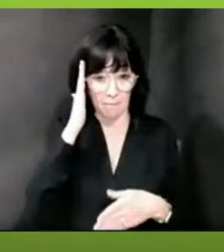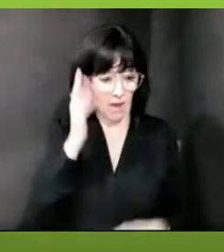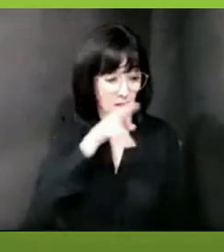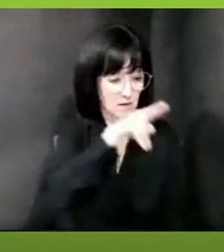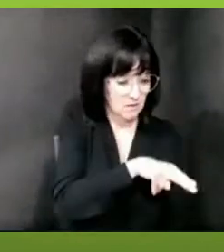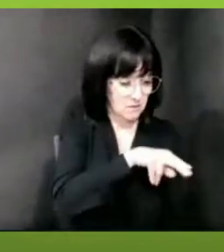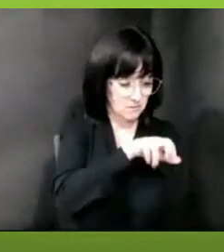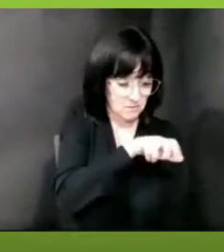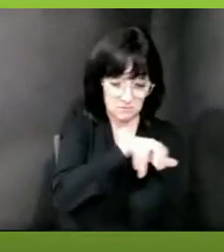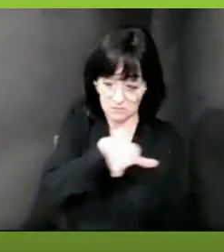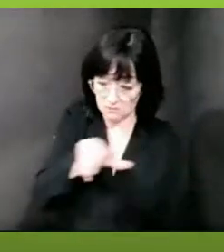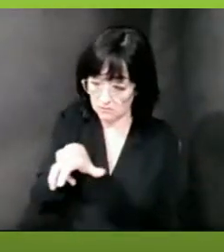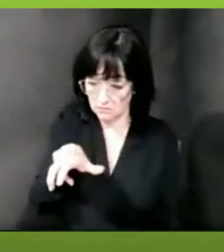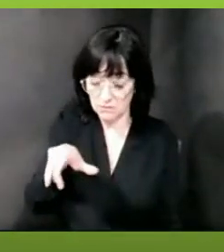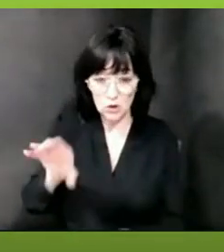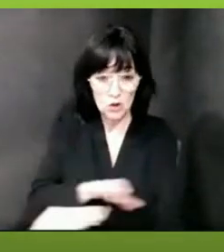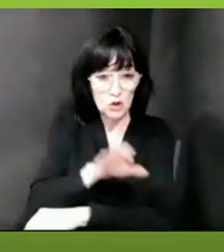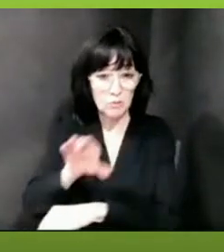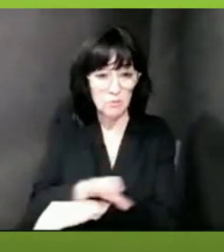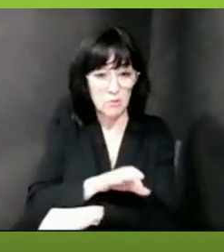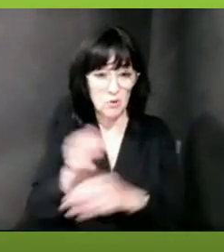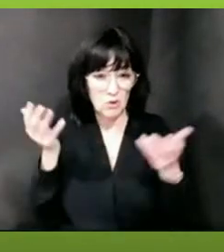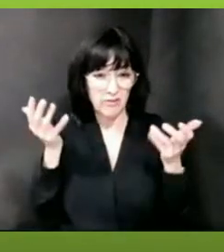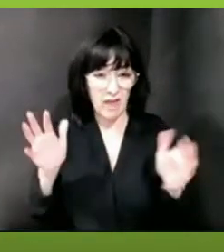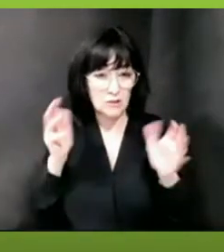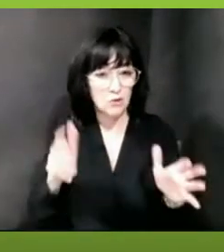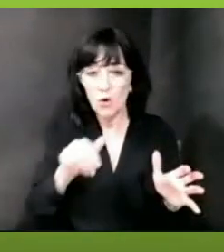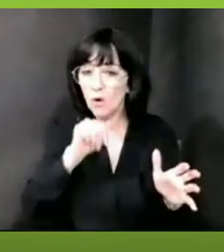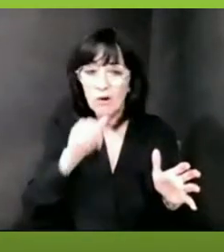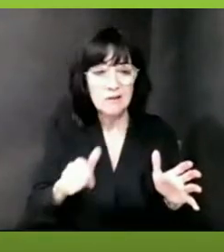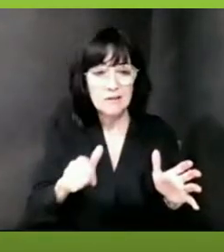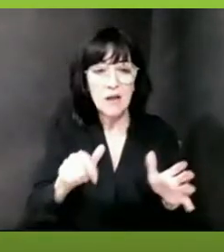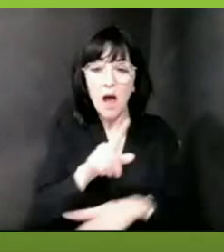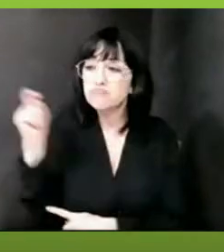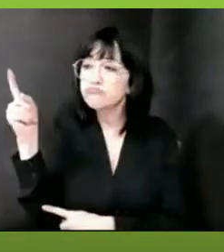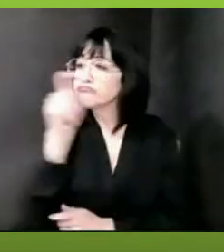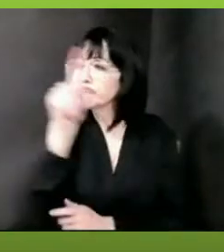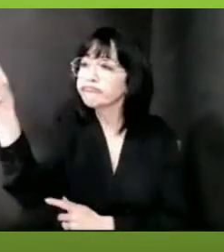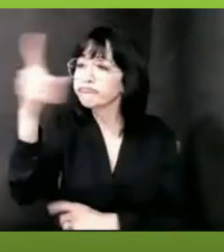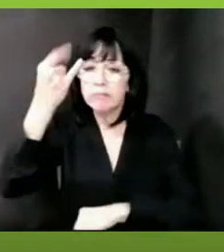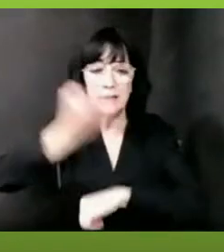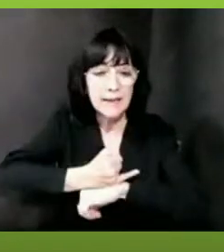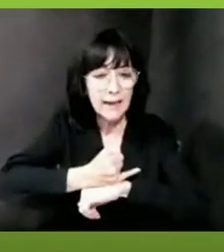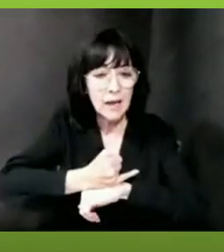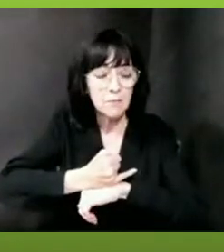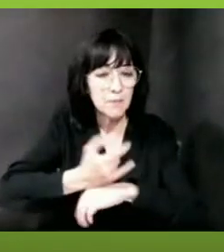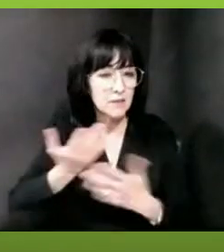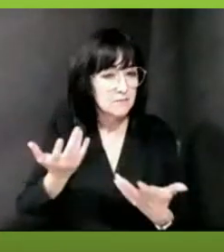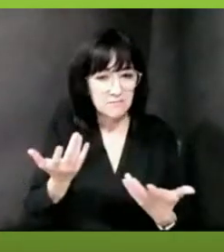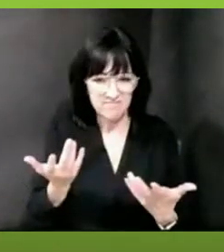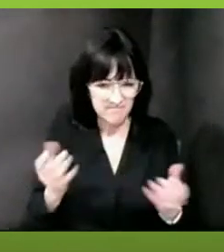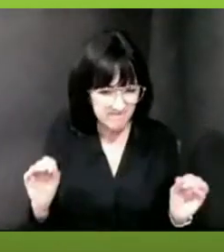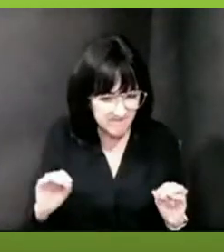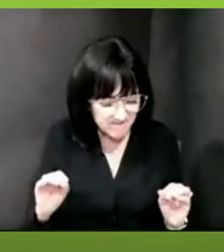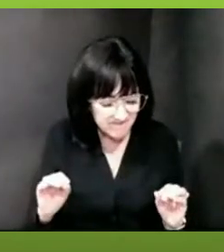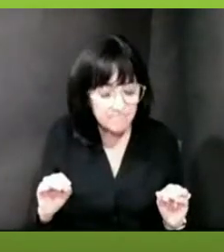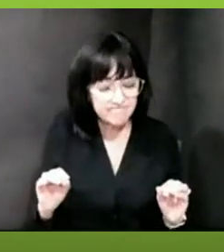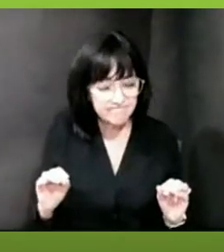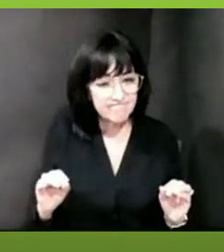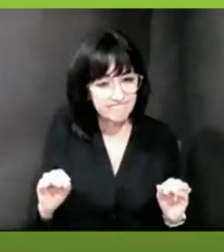leaving a lot of kids struggling silently behind their screens. And it makes complete sense with all this